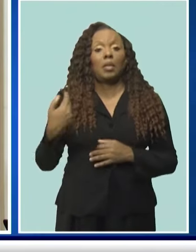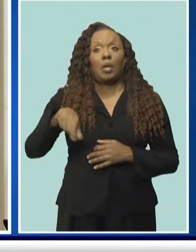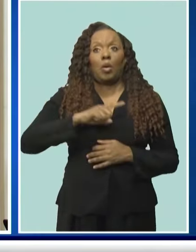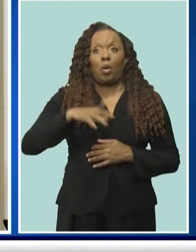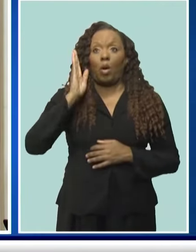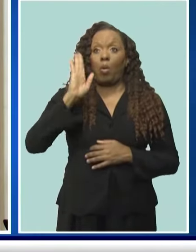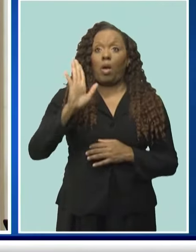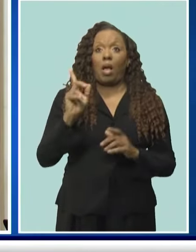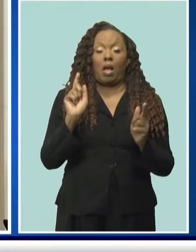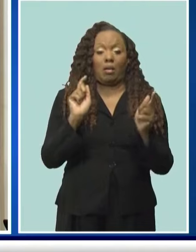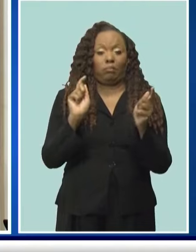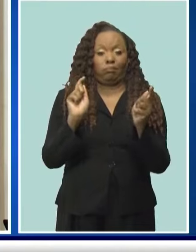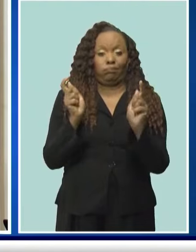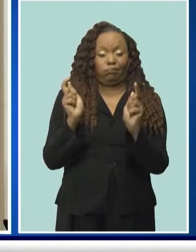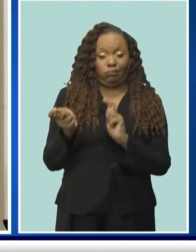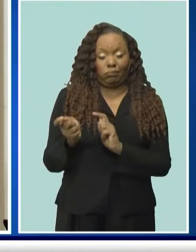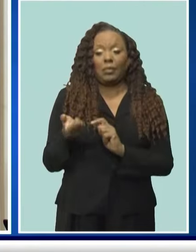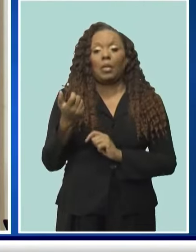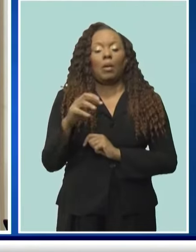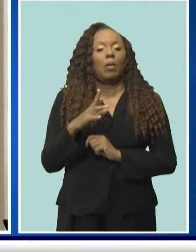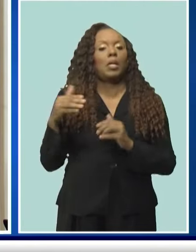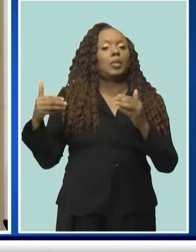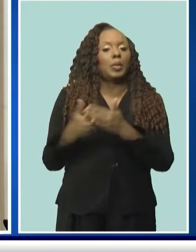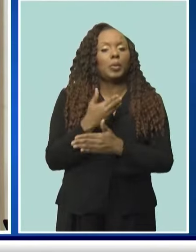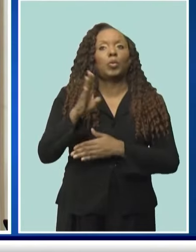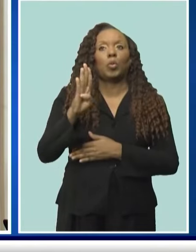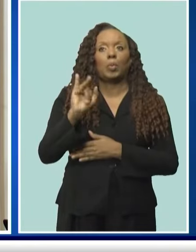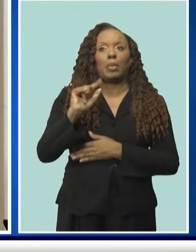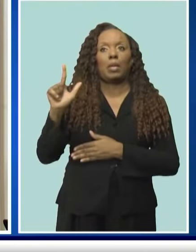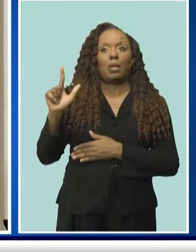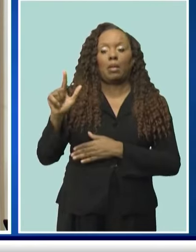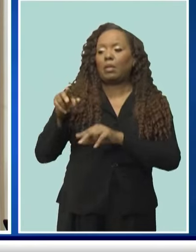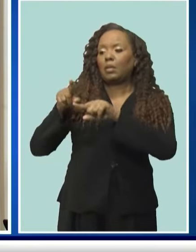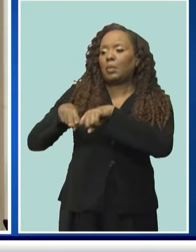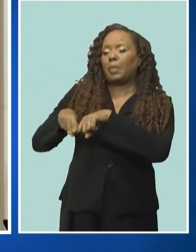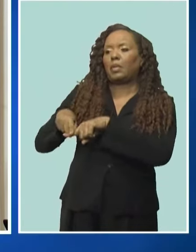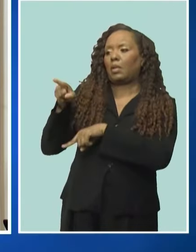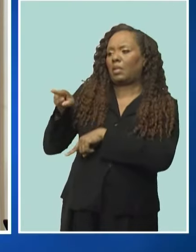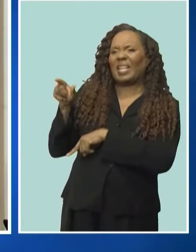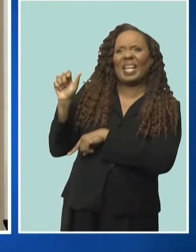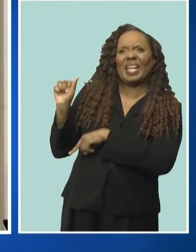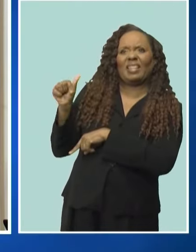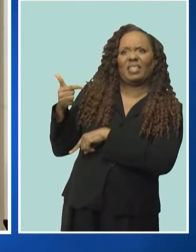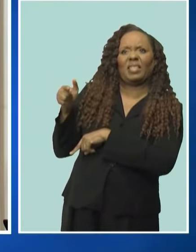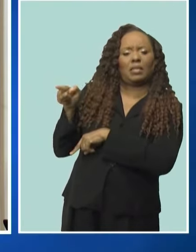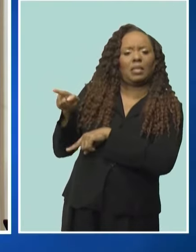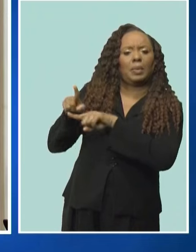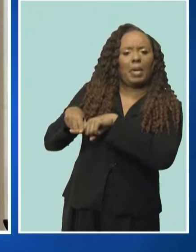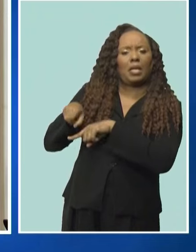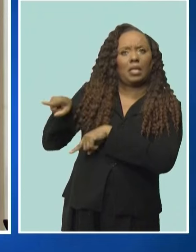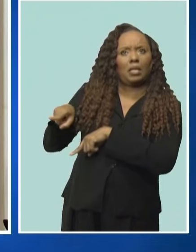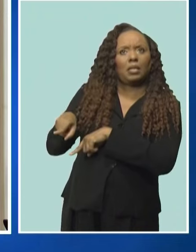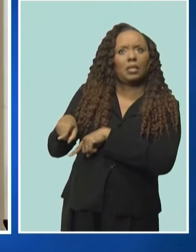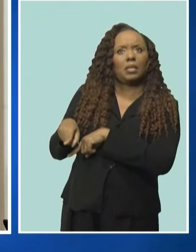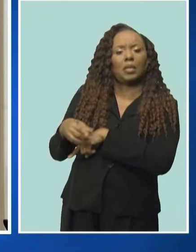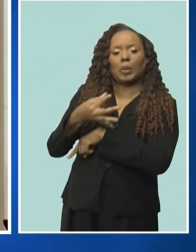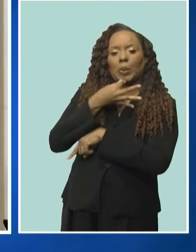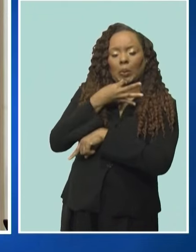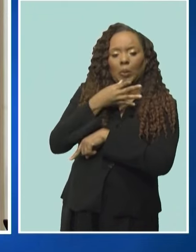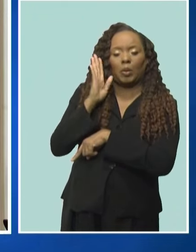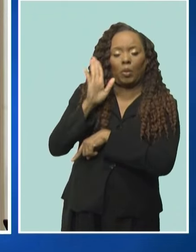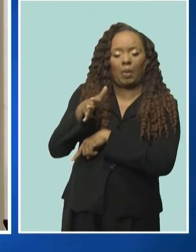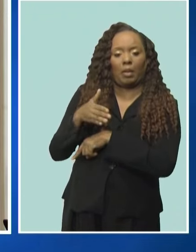or a new bill, depending on what the AG's drafters recommend to him, in the near future, in short